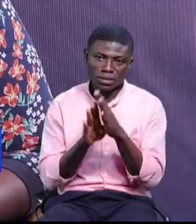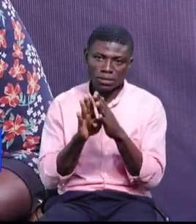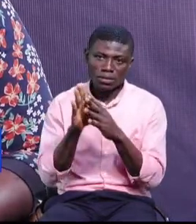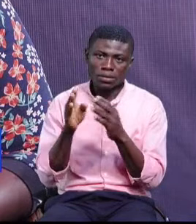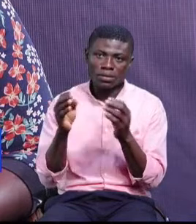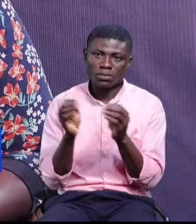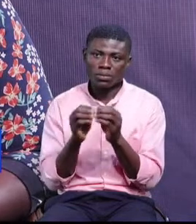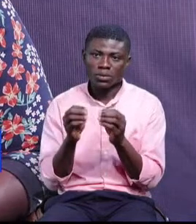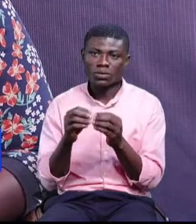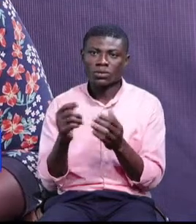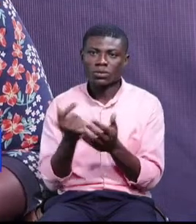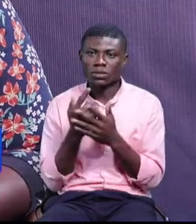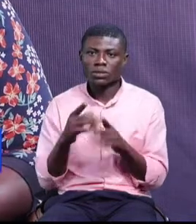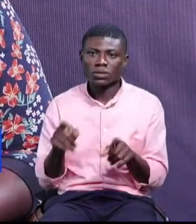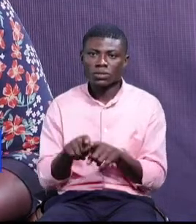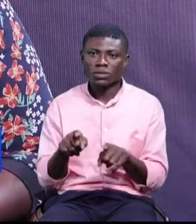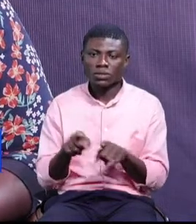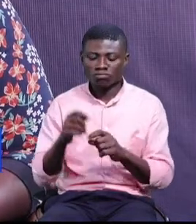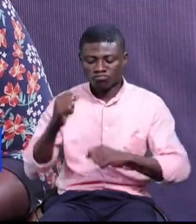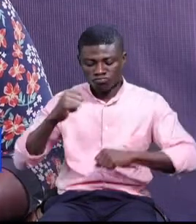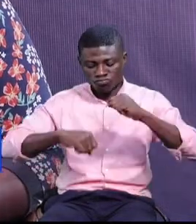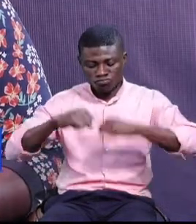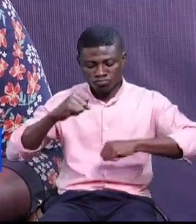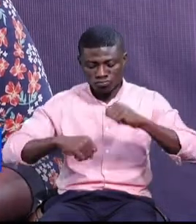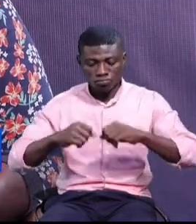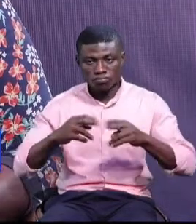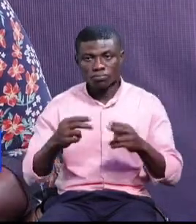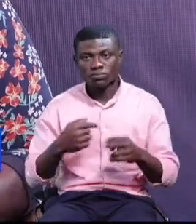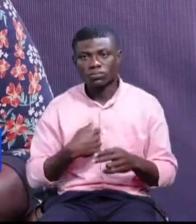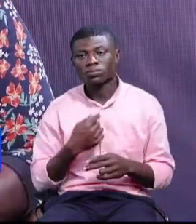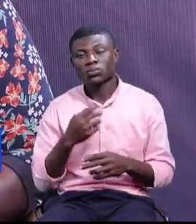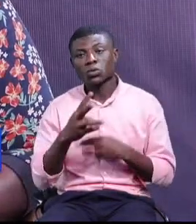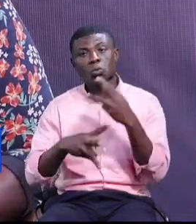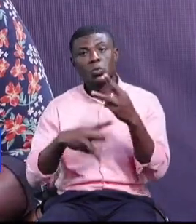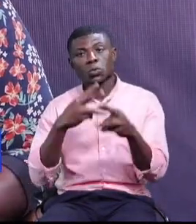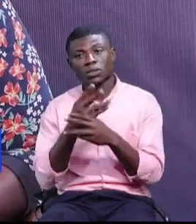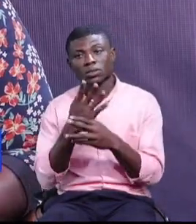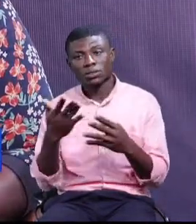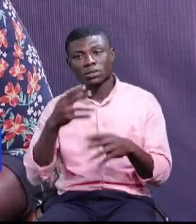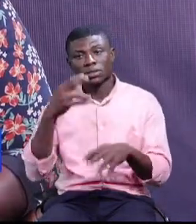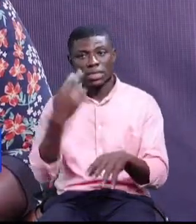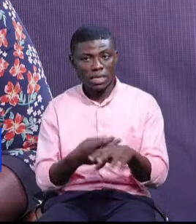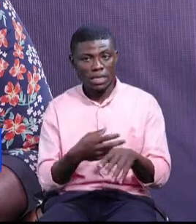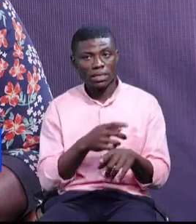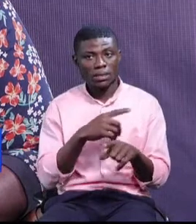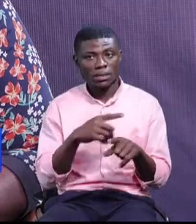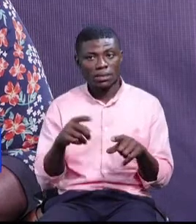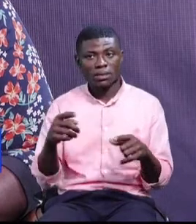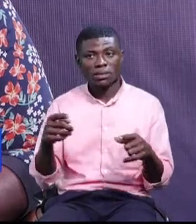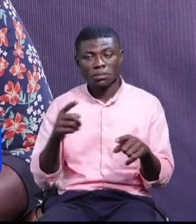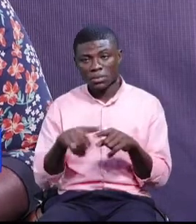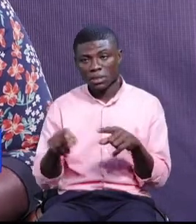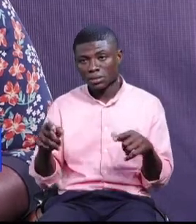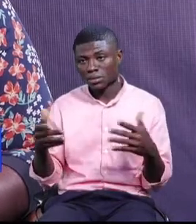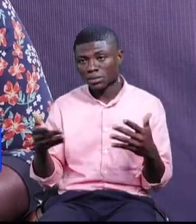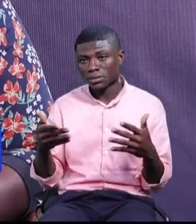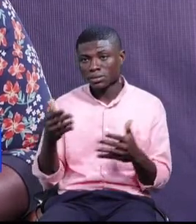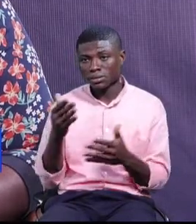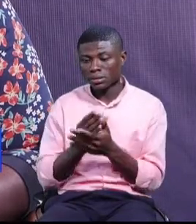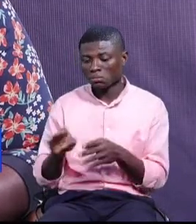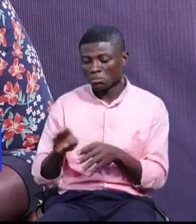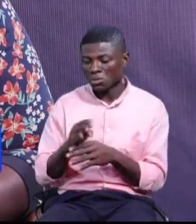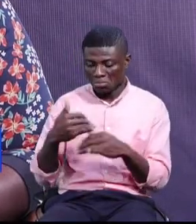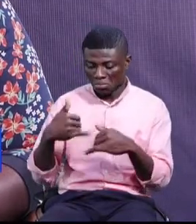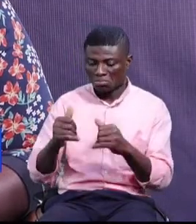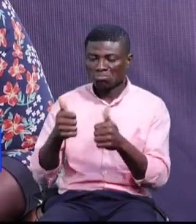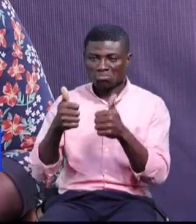Ghanaian companies that are also thriving. So, I mean, globally, things are hard, but then companies are doing